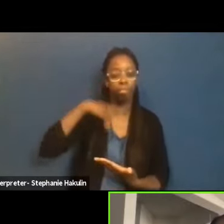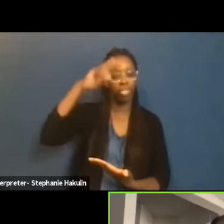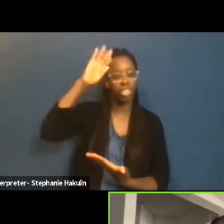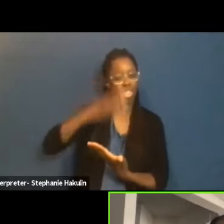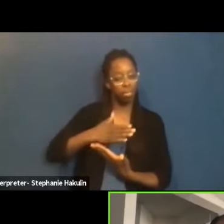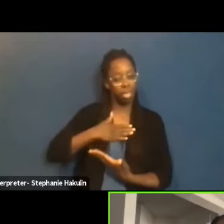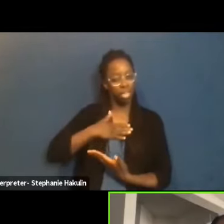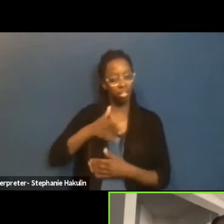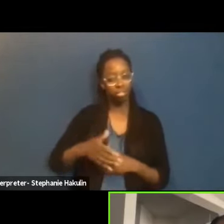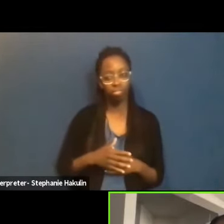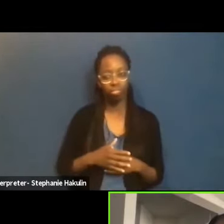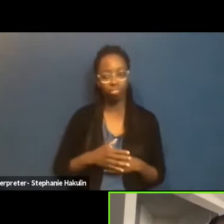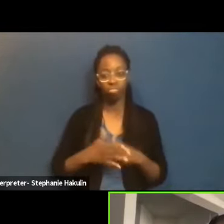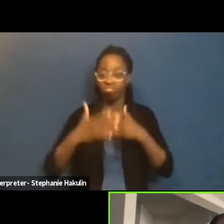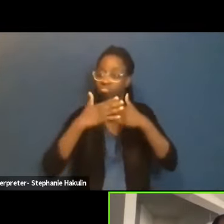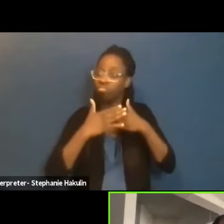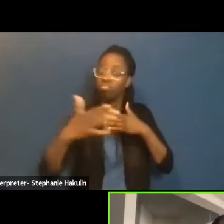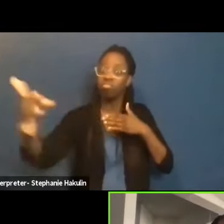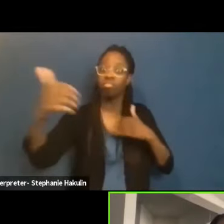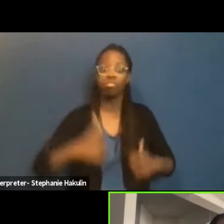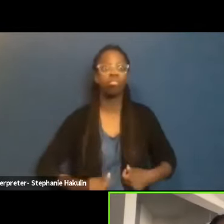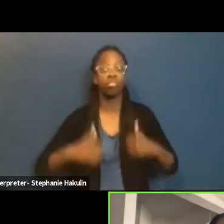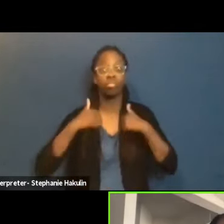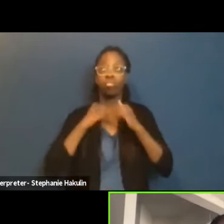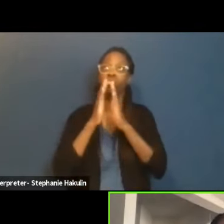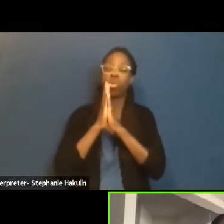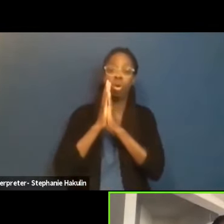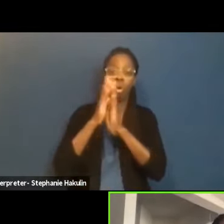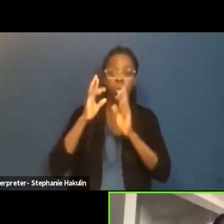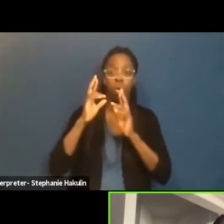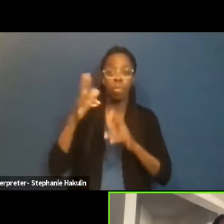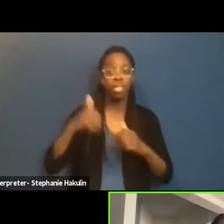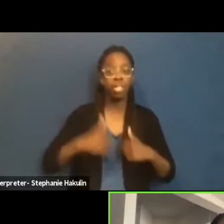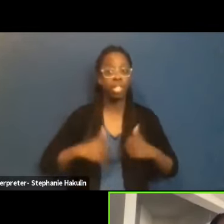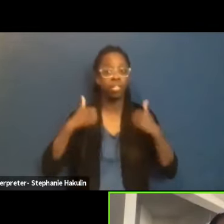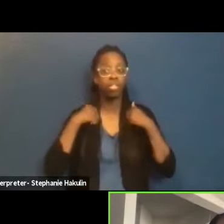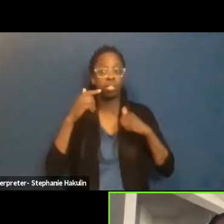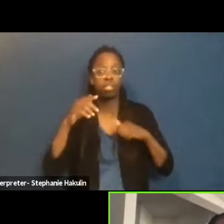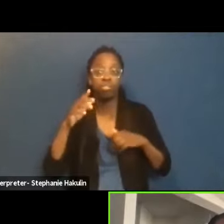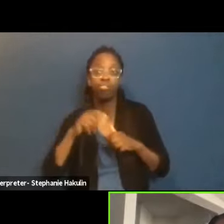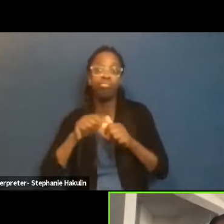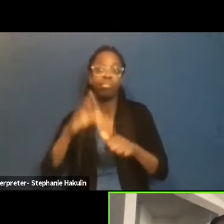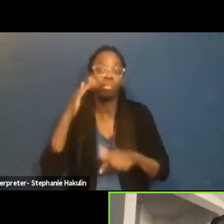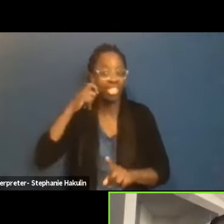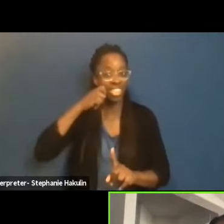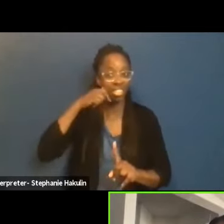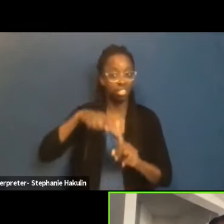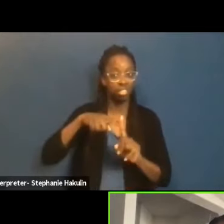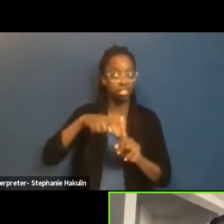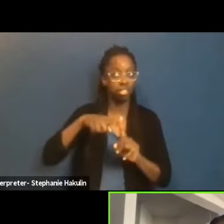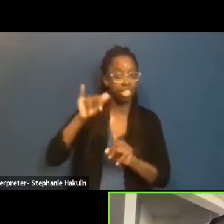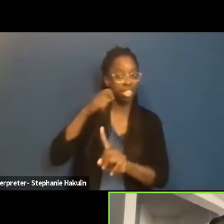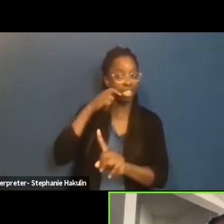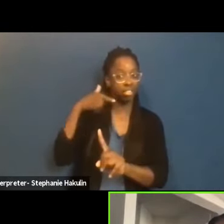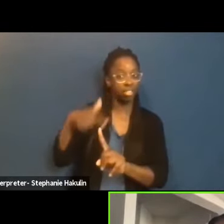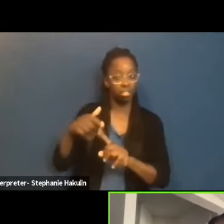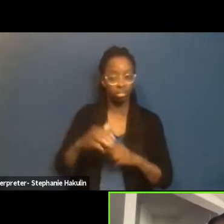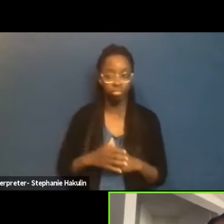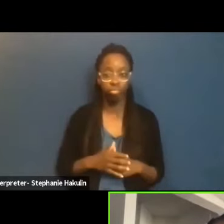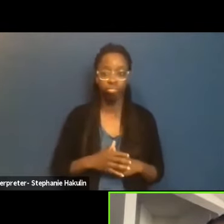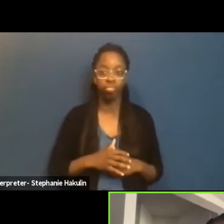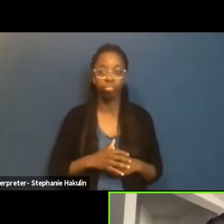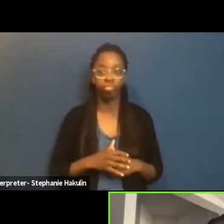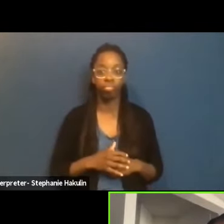life praying for a melody or a melanin safe enough to scream in. A son who has to